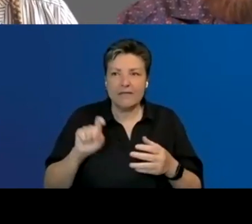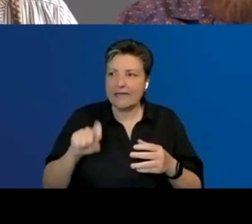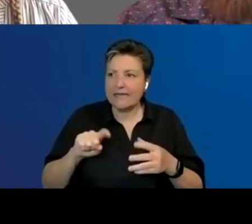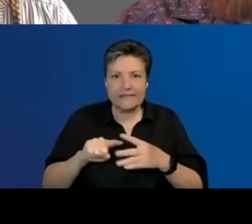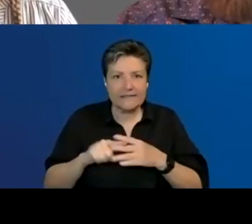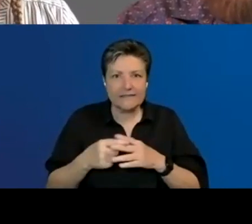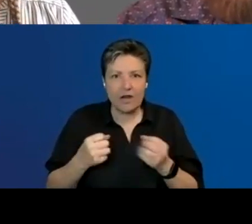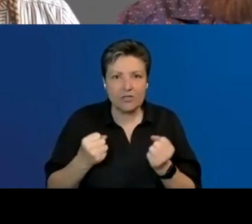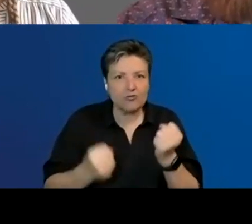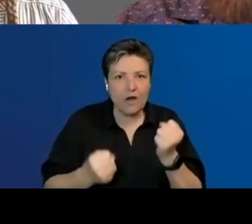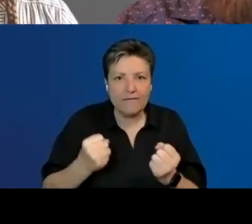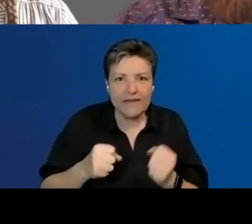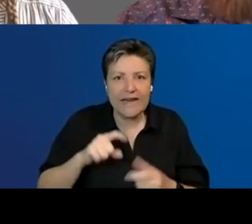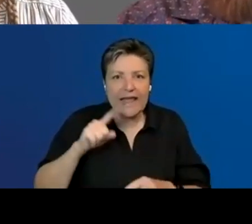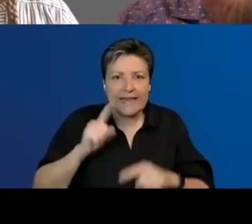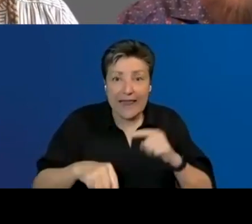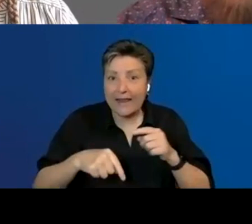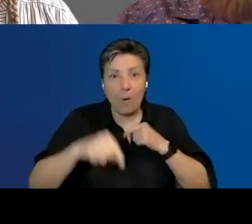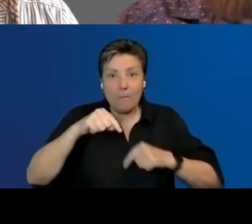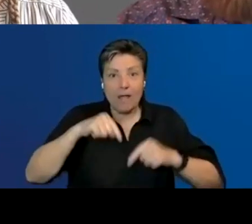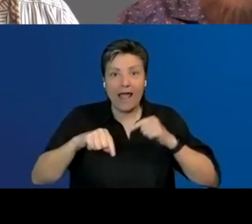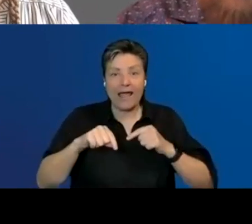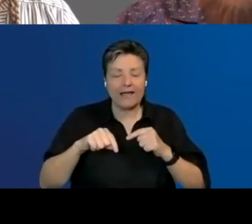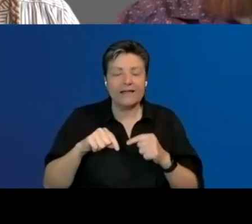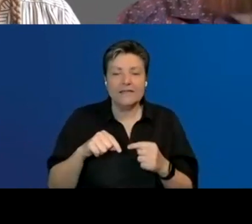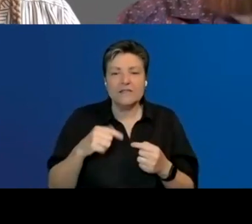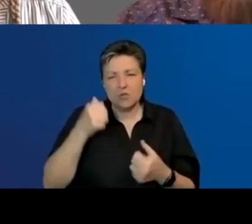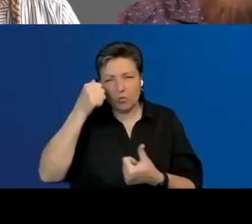keeping this in mind when you're creating your podcast content.